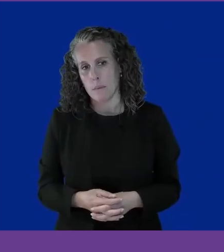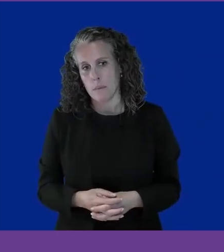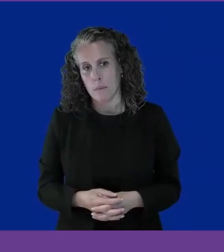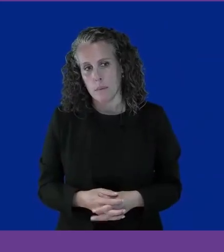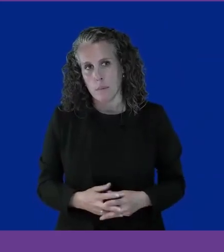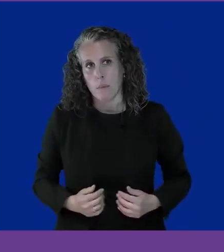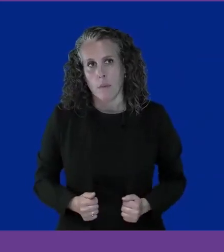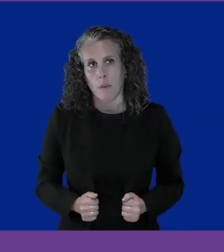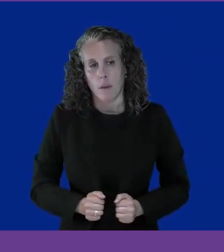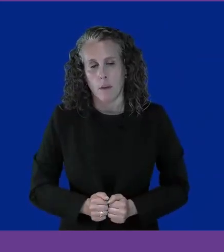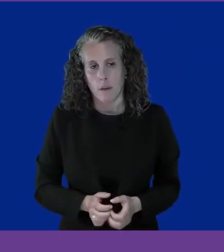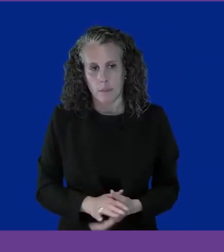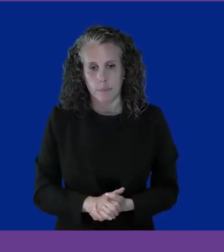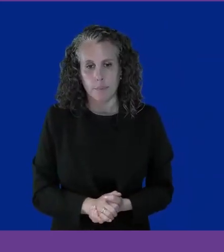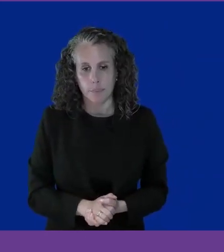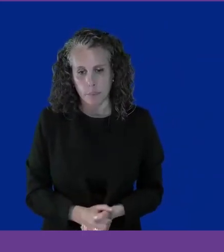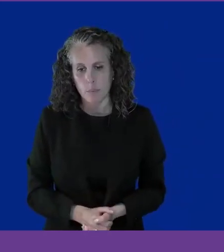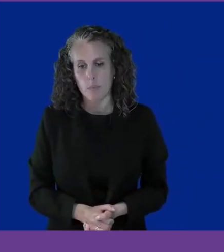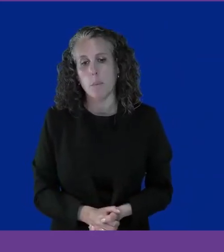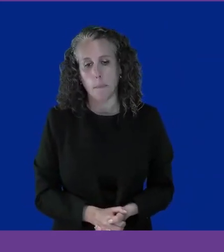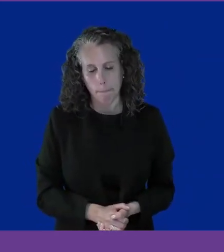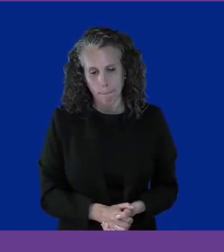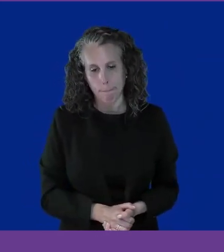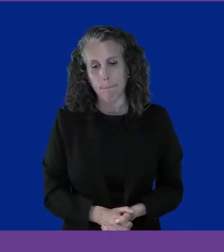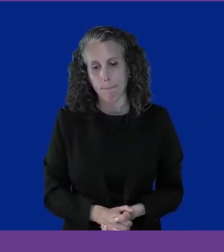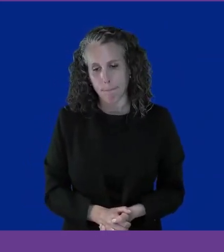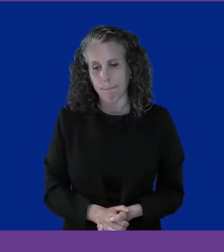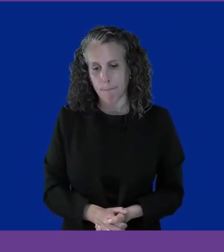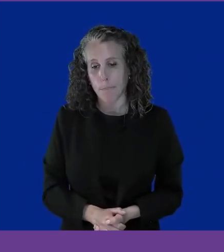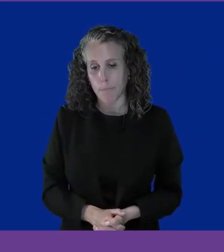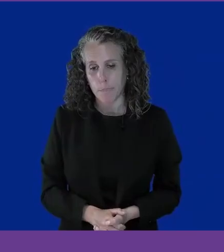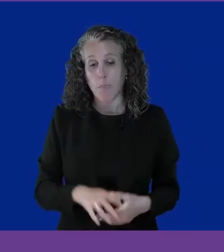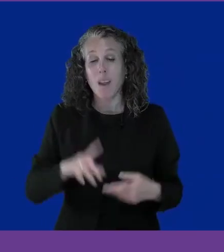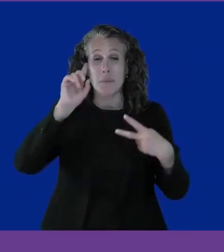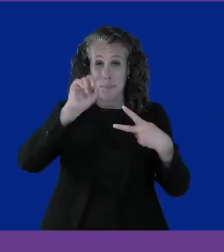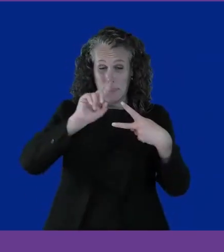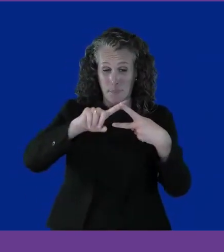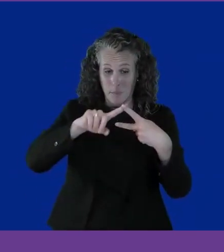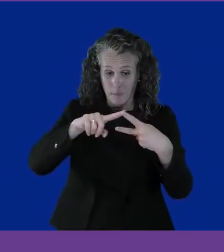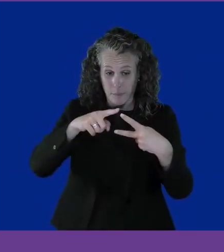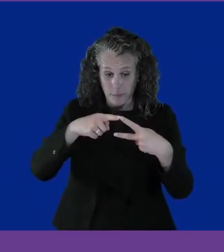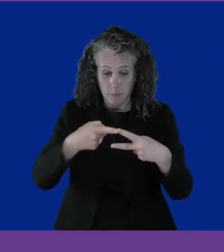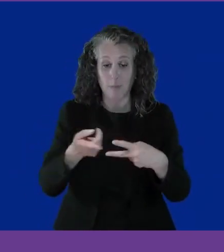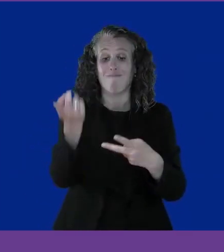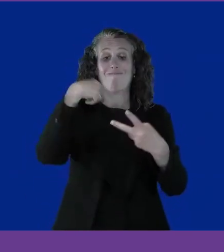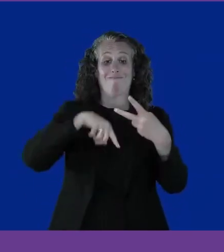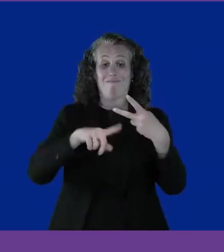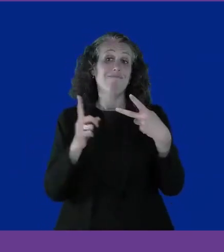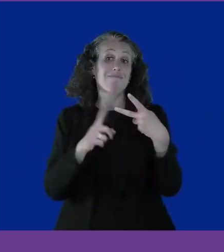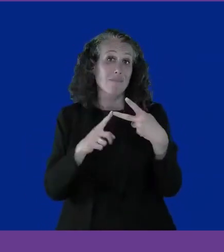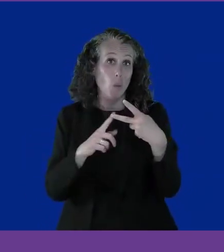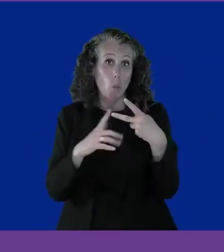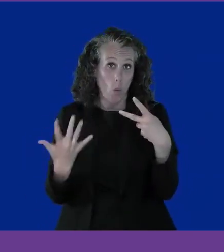other conclusion during the review of the PSD2 that led to some changes in the framework for SCA